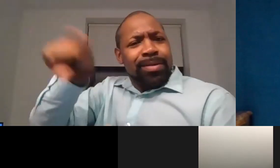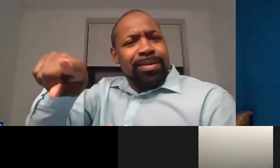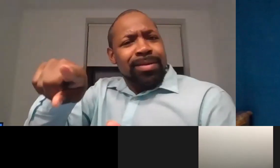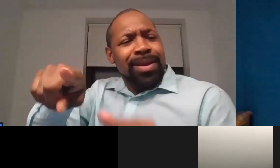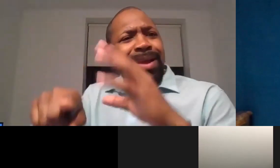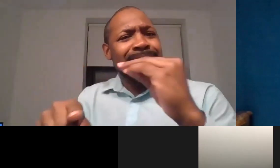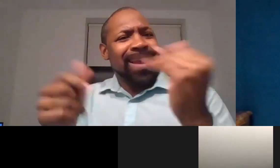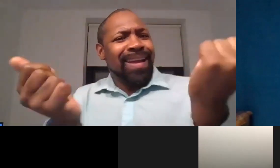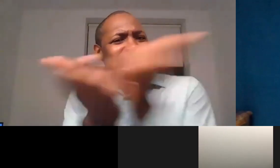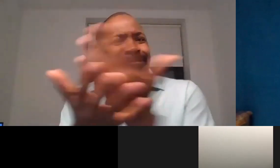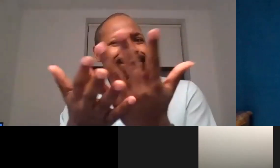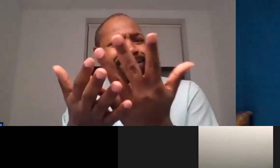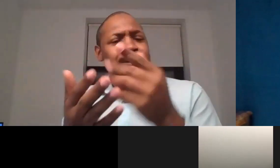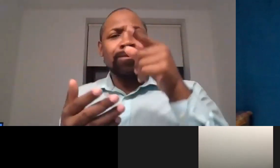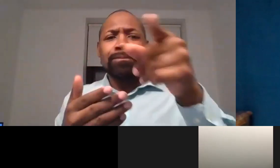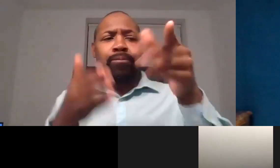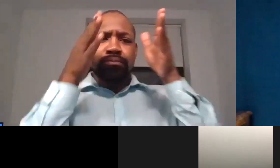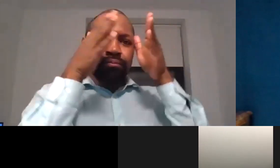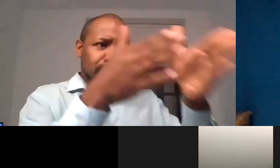disabilities and people who work with them.